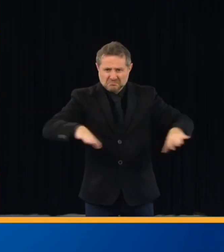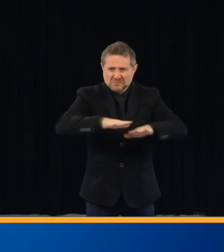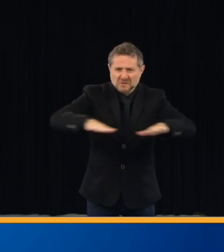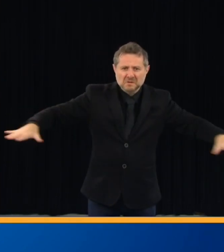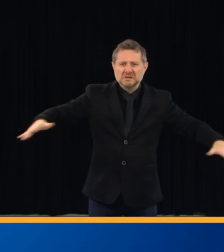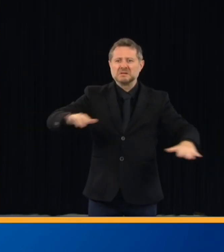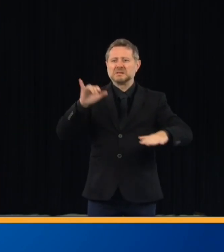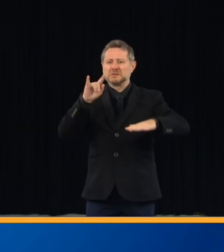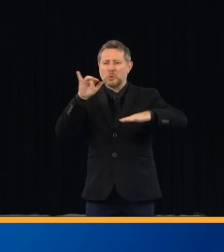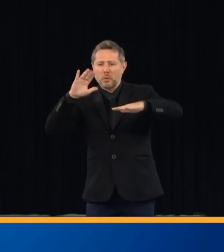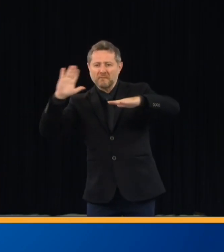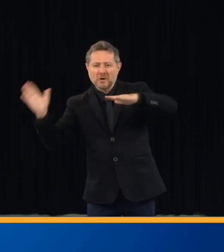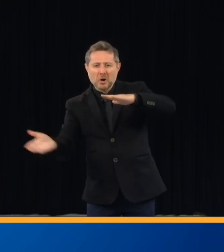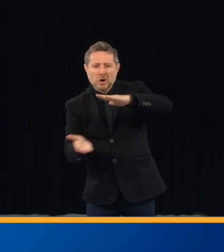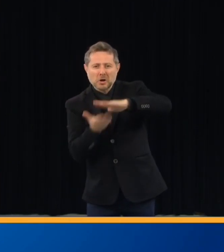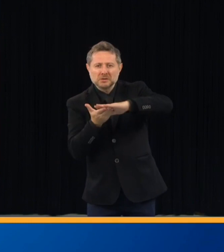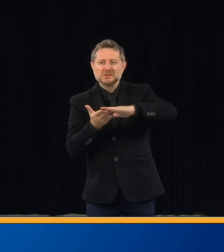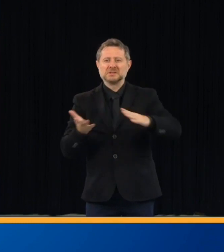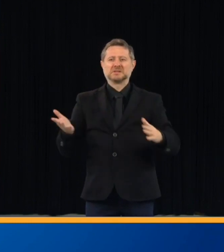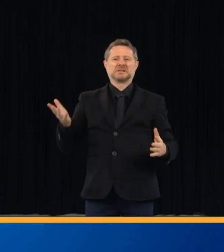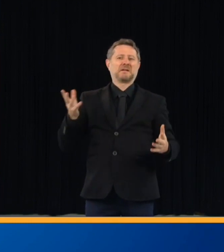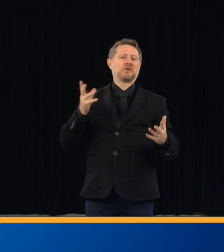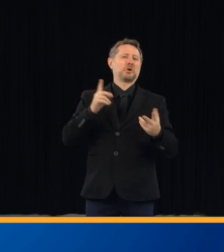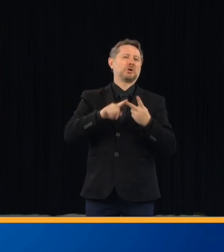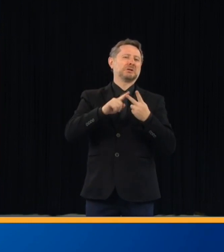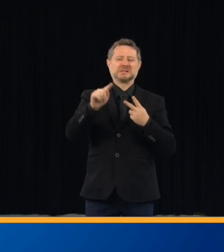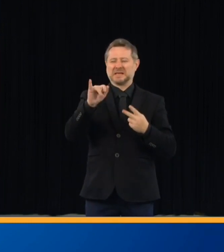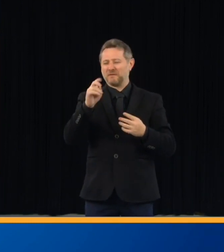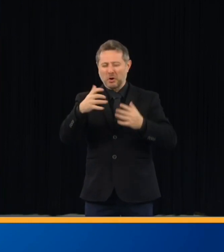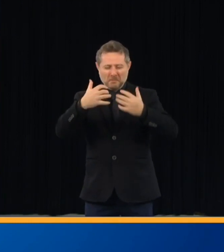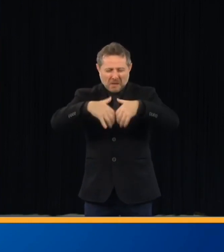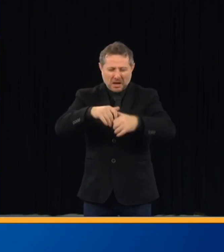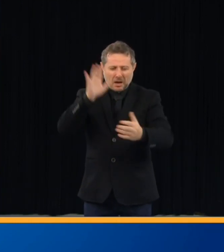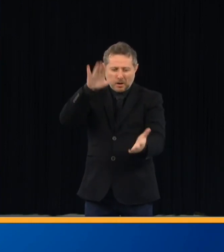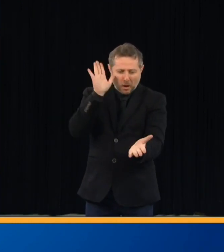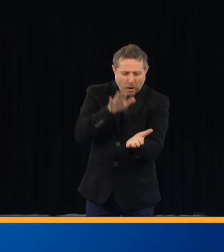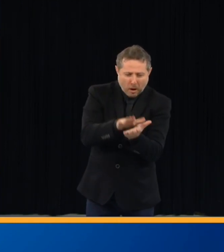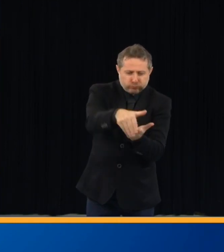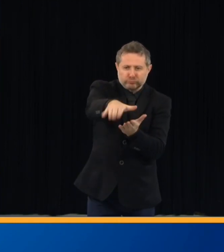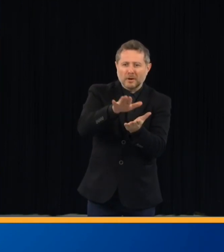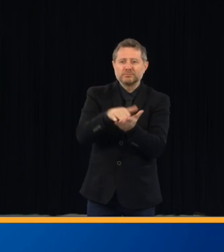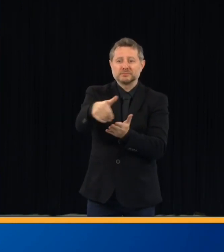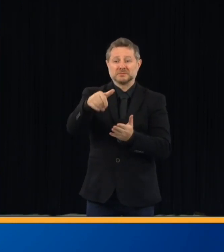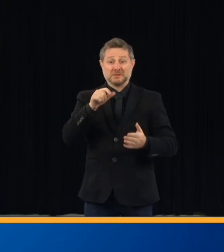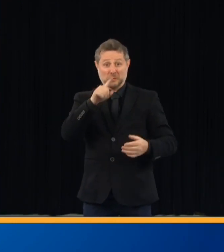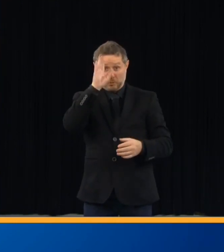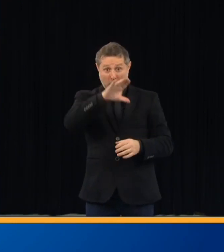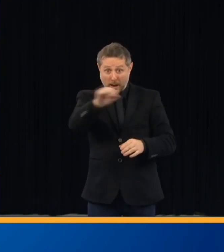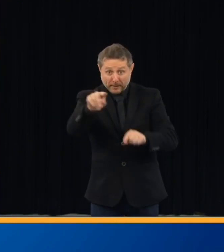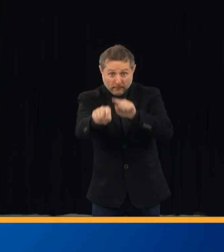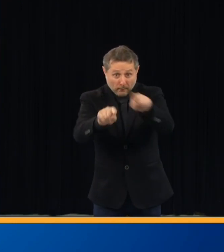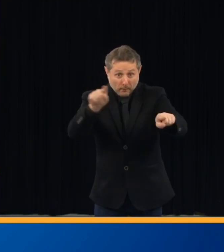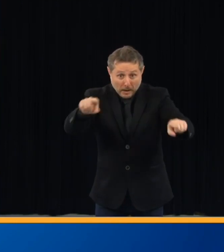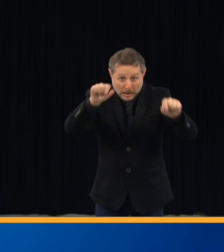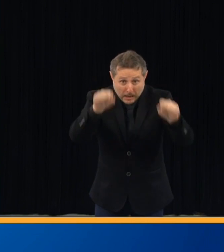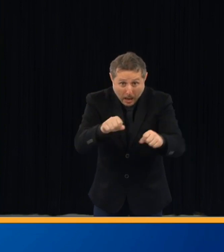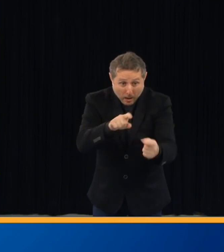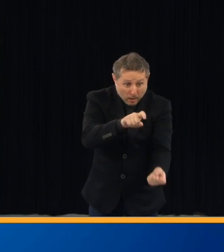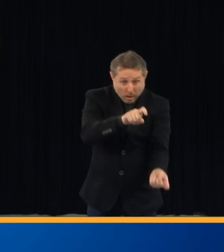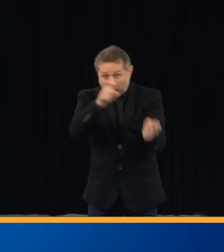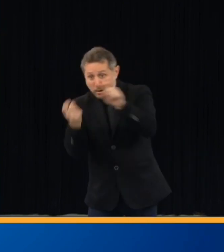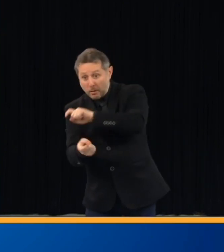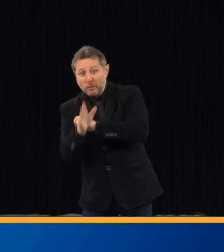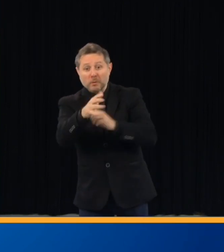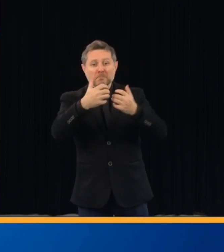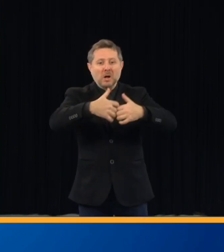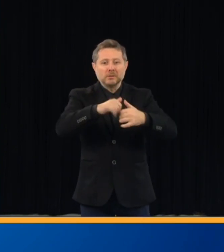manufacturer who can convert to make these products and make them quickly They are not